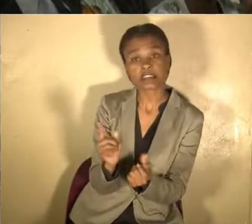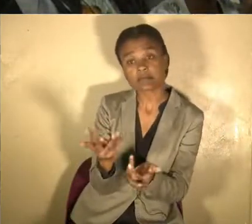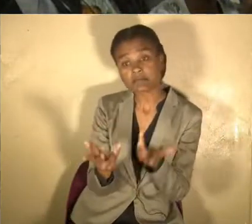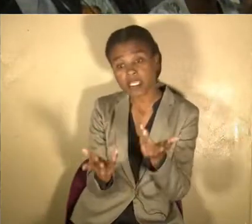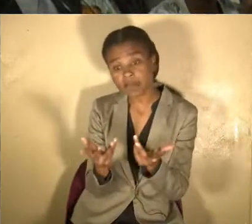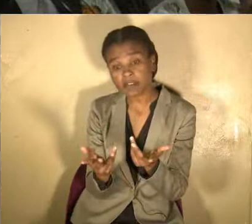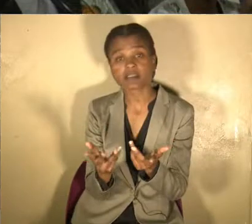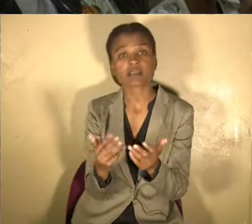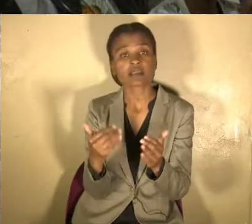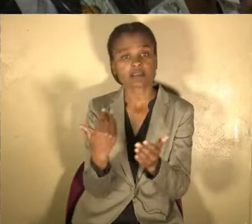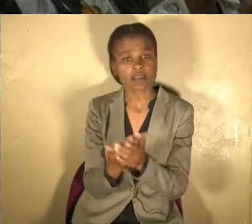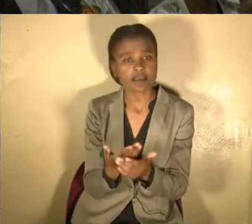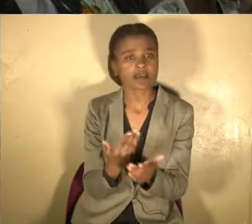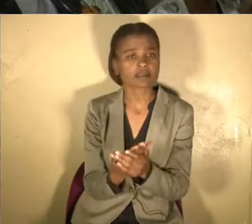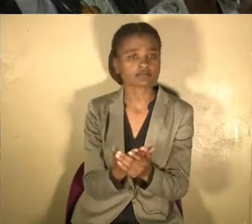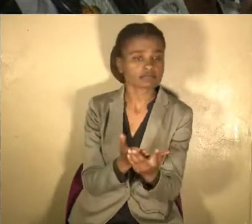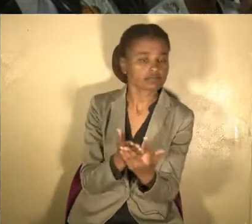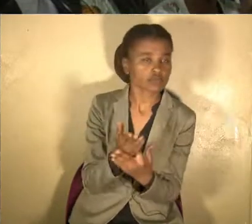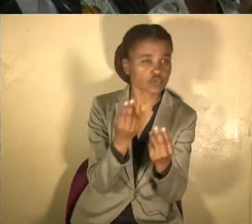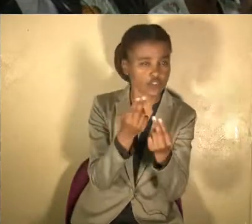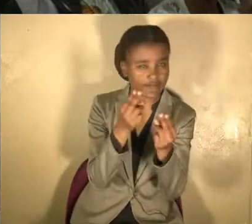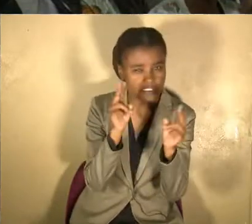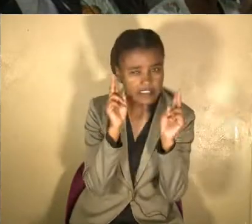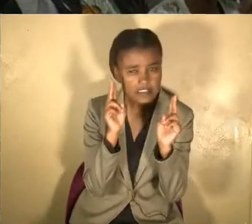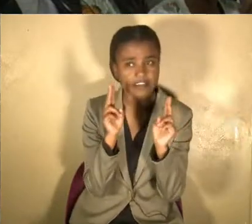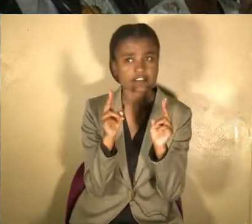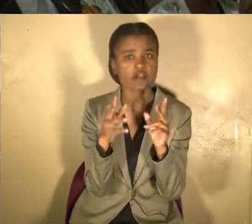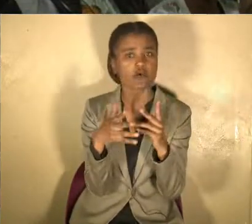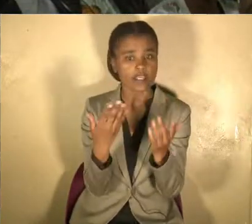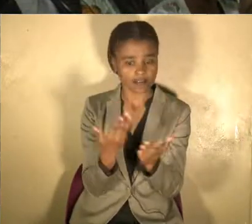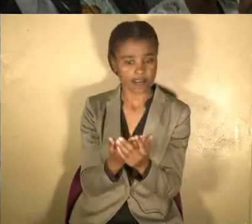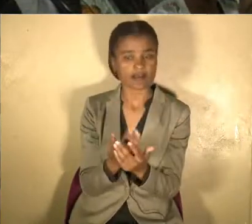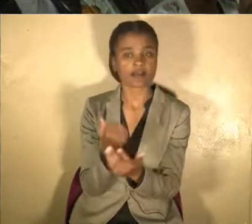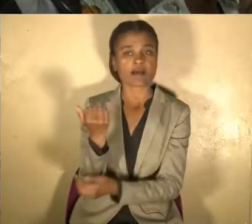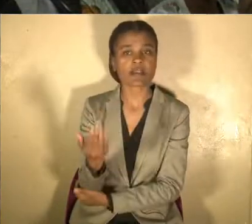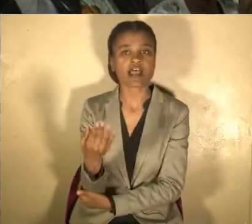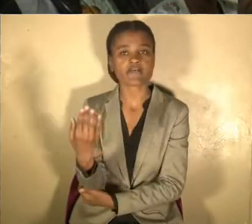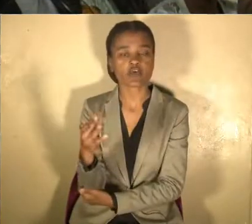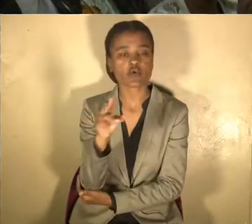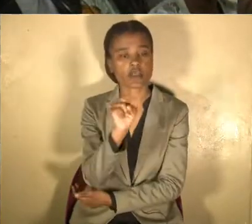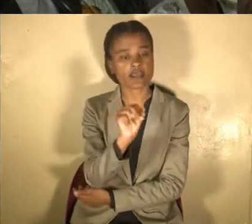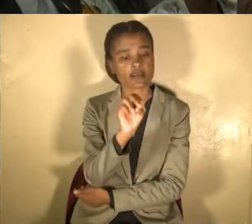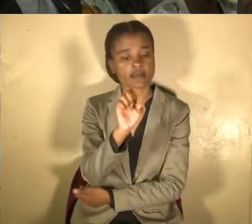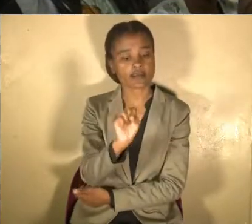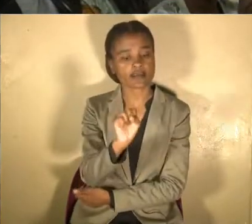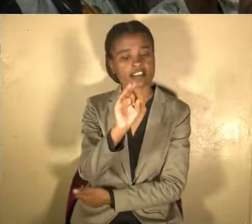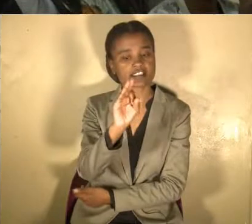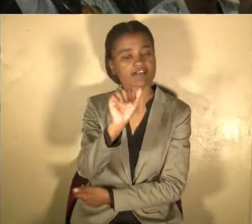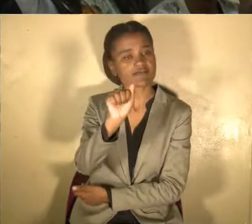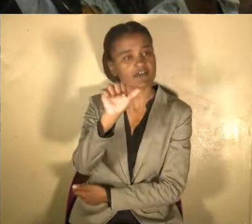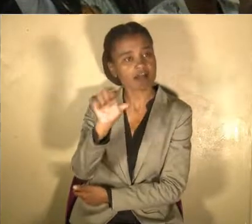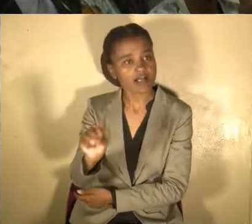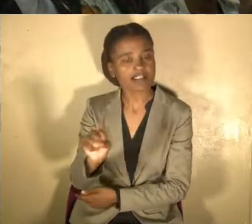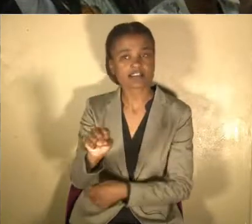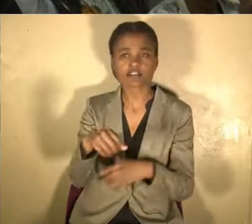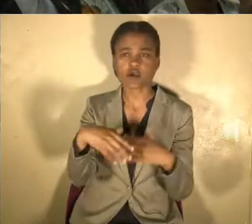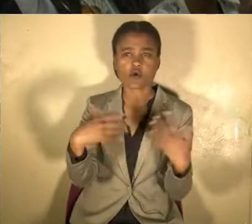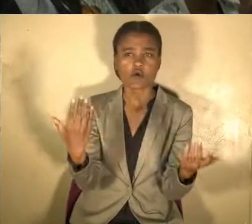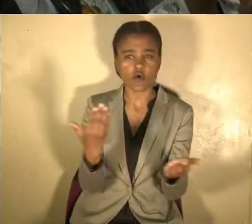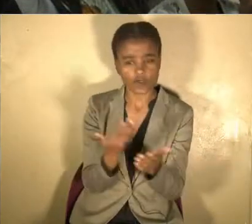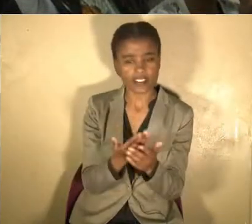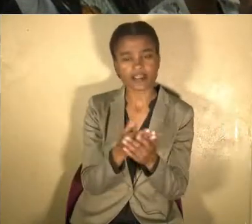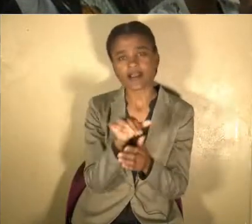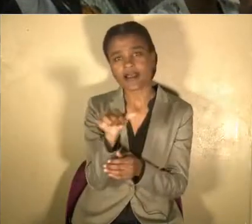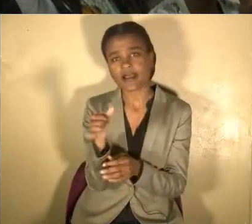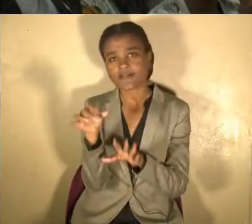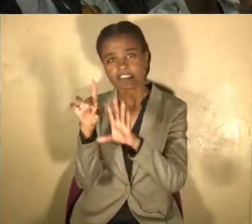le NSFAS. And mo social development re na le unit e leng gore bereka le ka di youth and other department le bone ba bereka